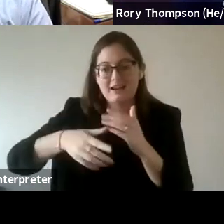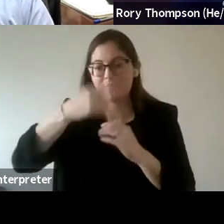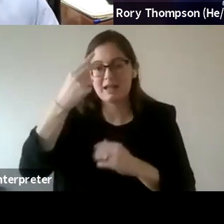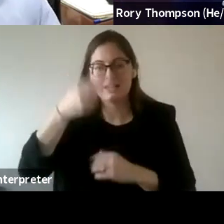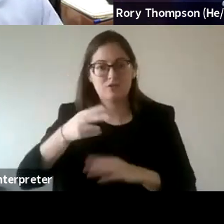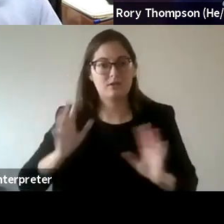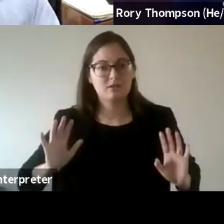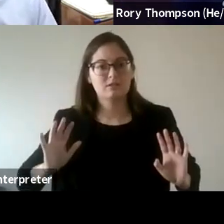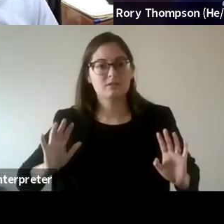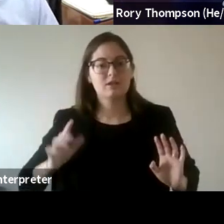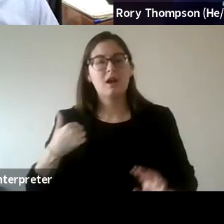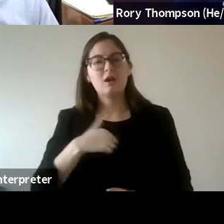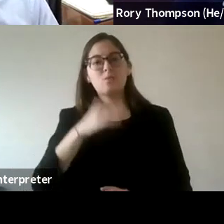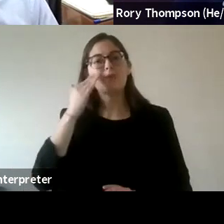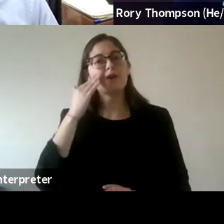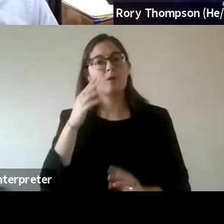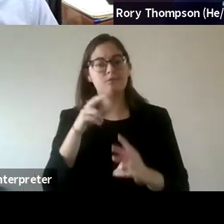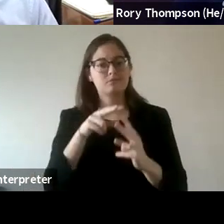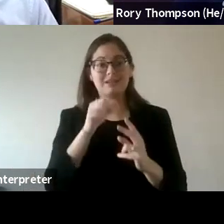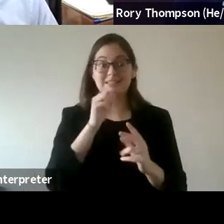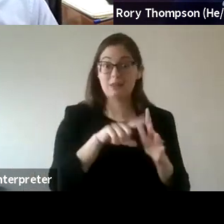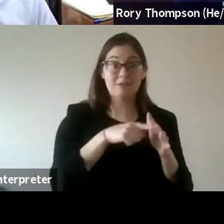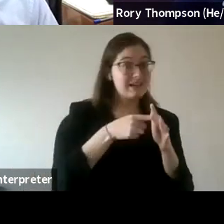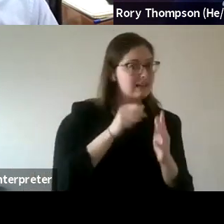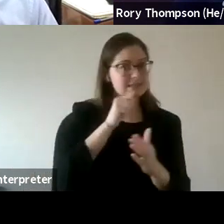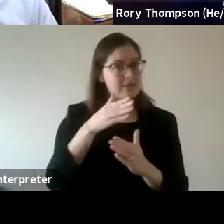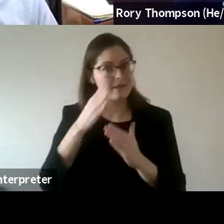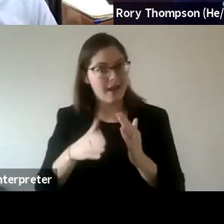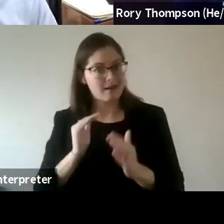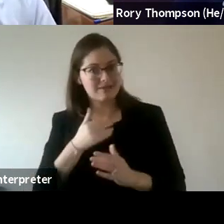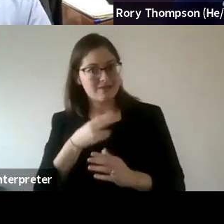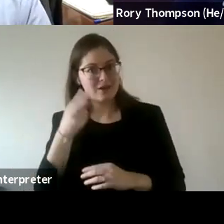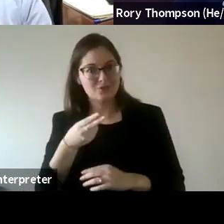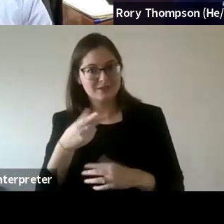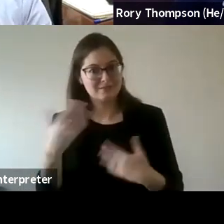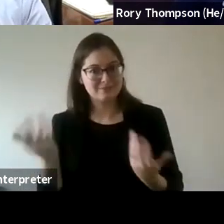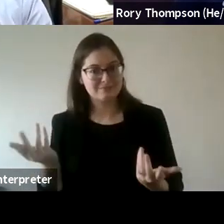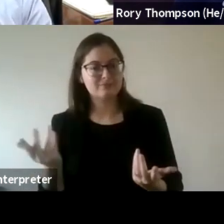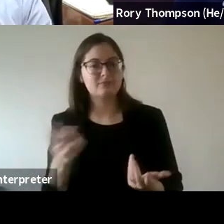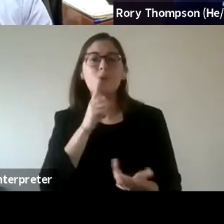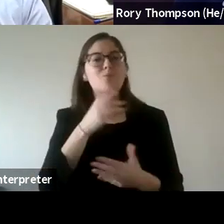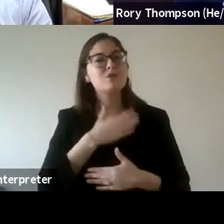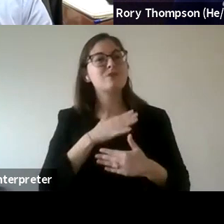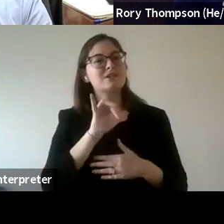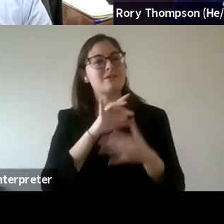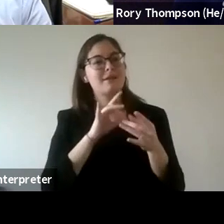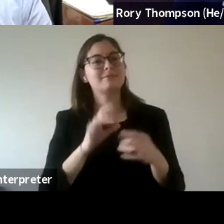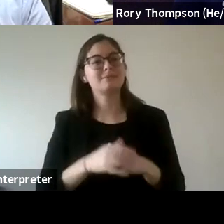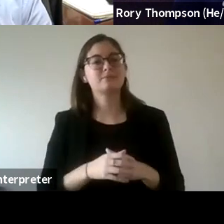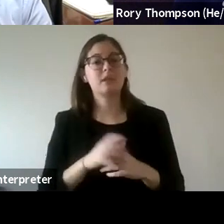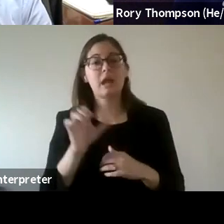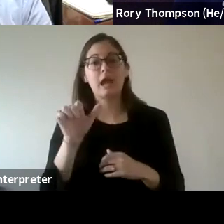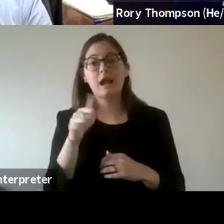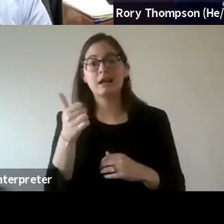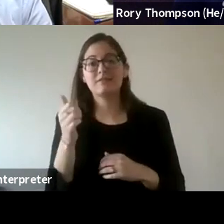history. And, you know, we know that it is neither the beginning or the end of our history. And so I really appreciate your comments. Do any of our